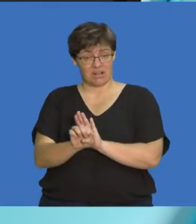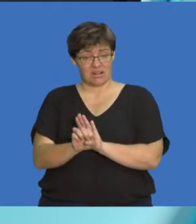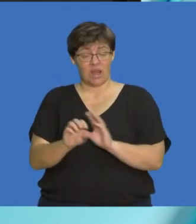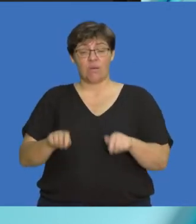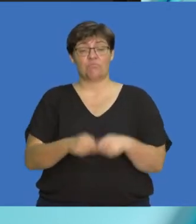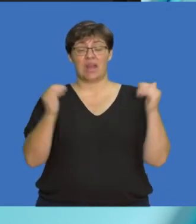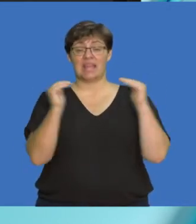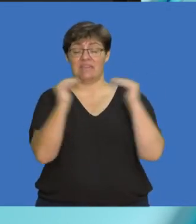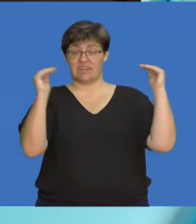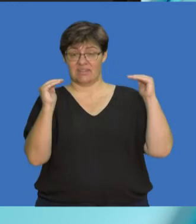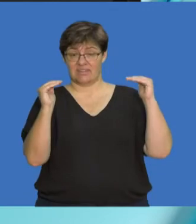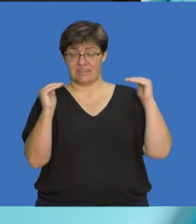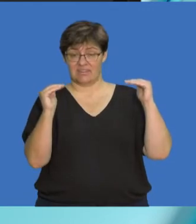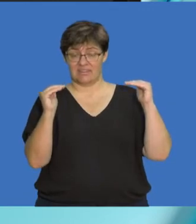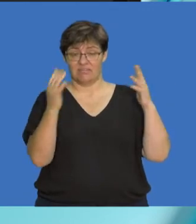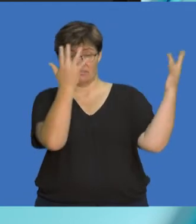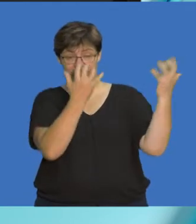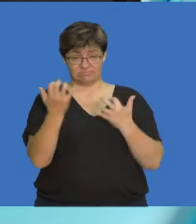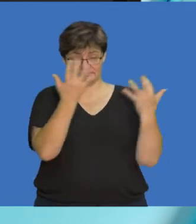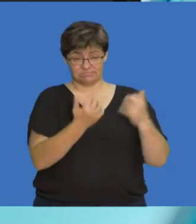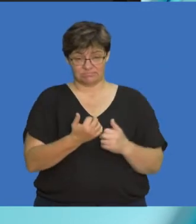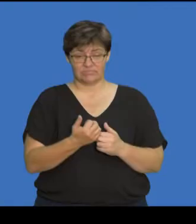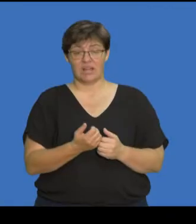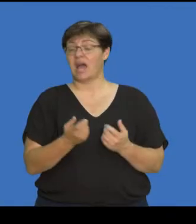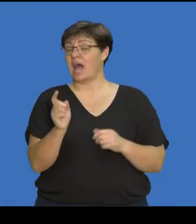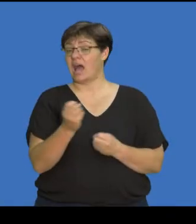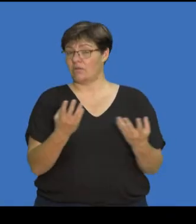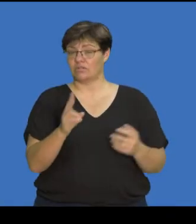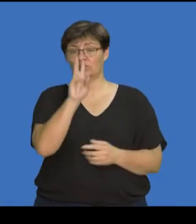break-even point, if we work it out, it amounts to